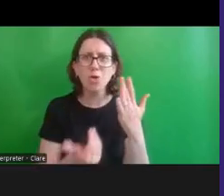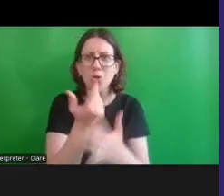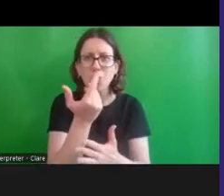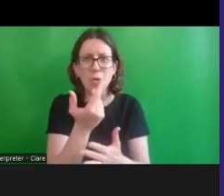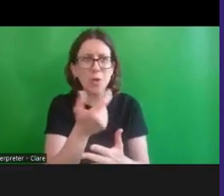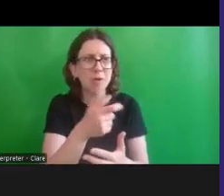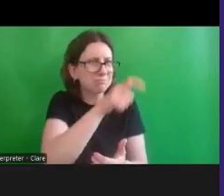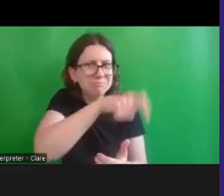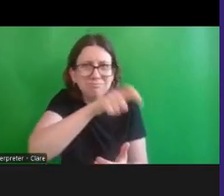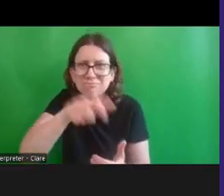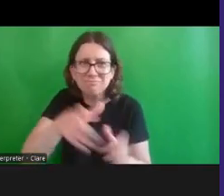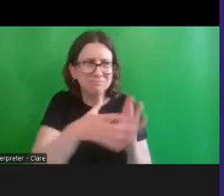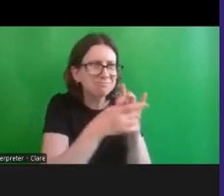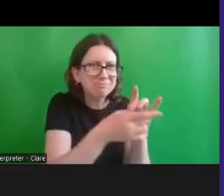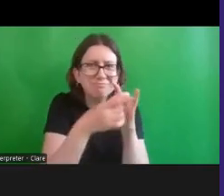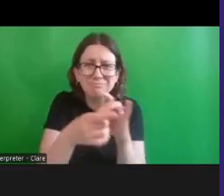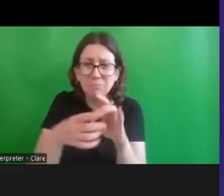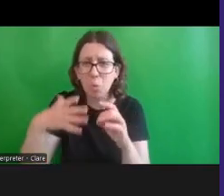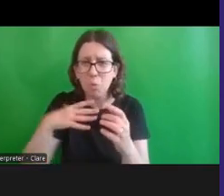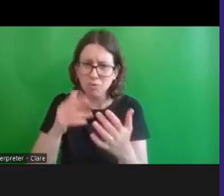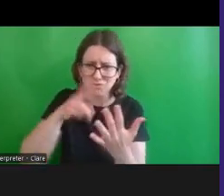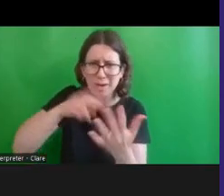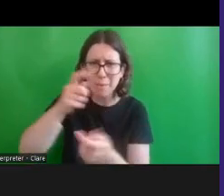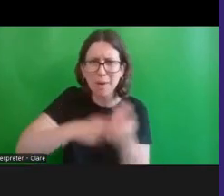accessible, modern, and socially relevant.